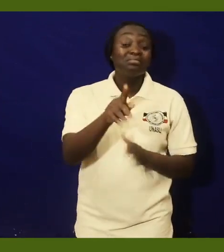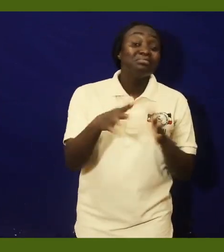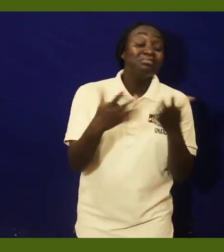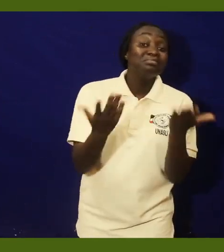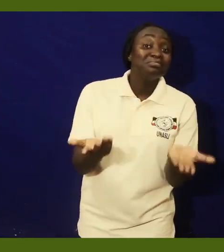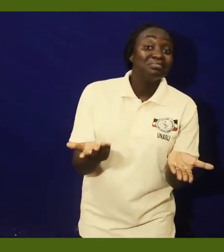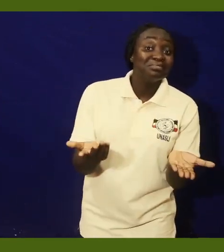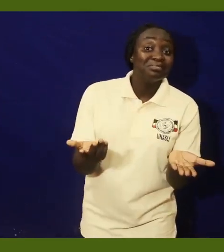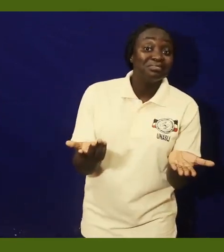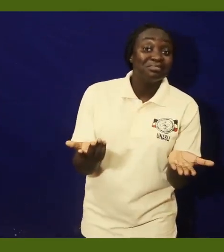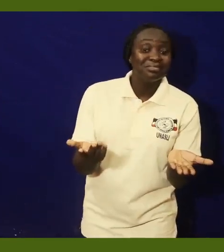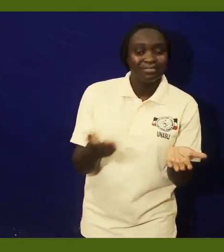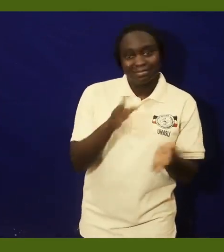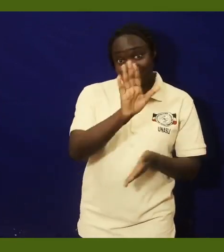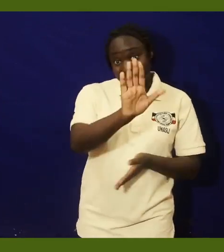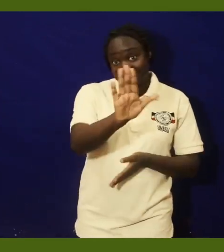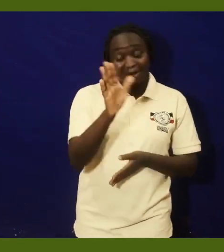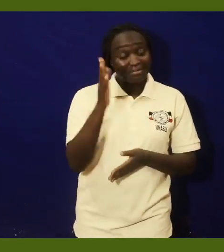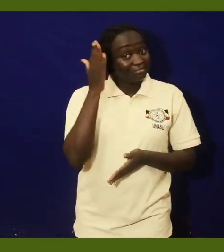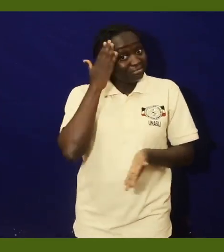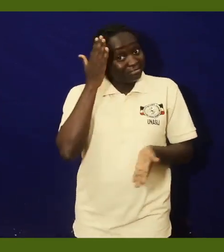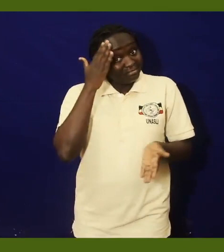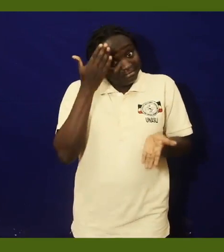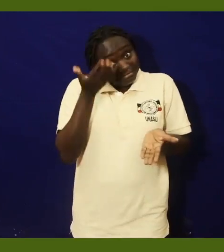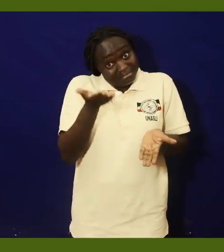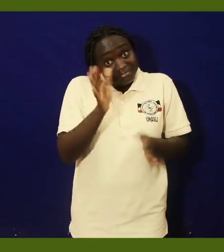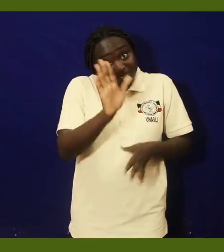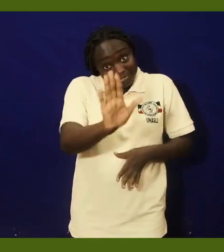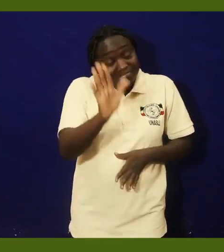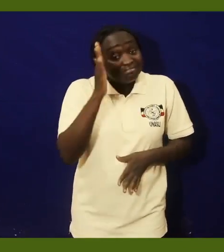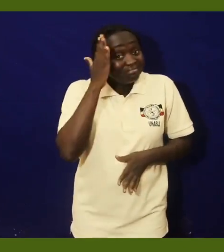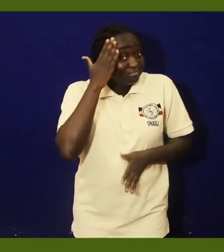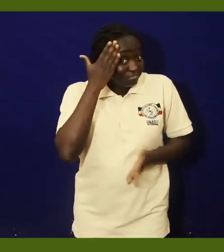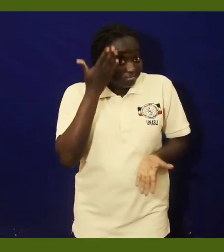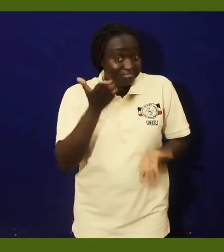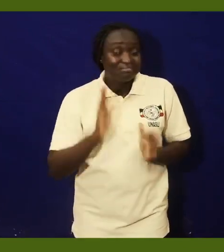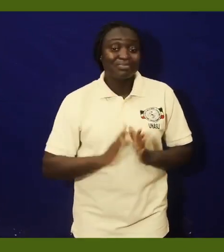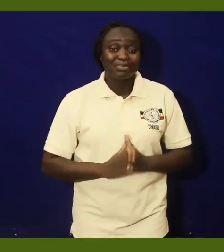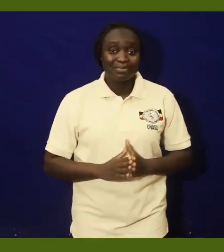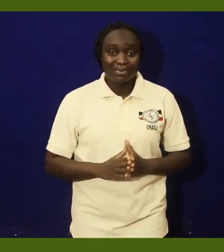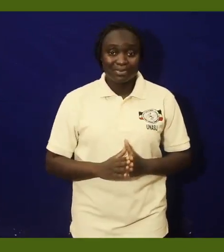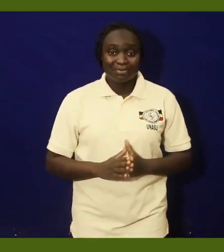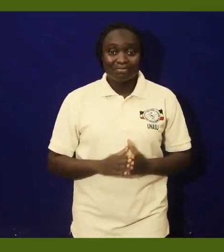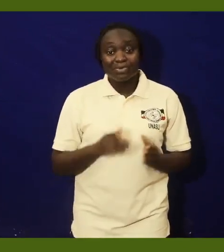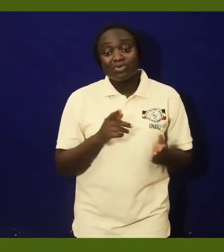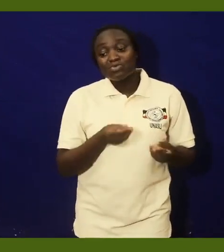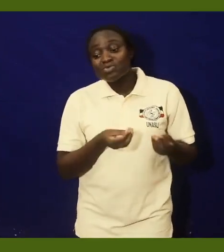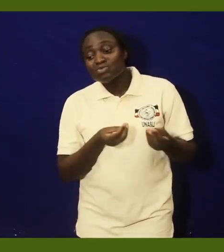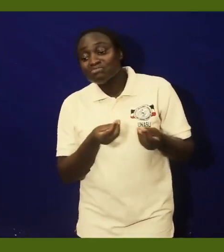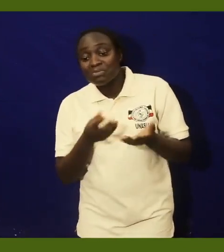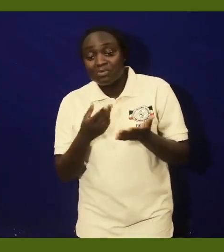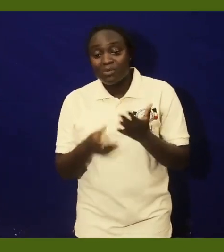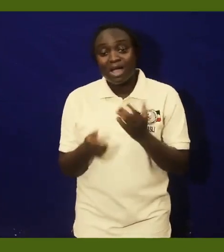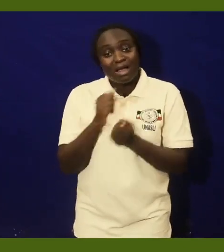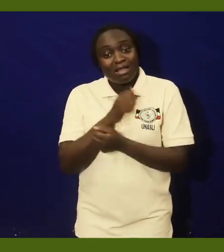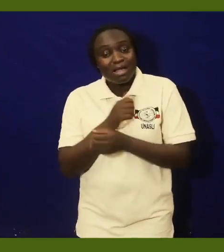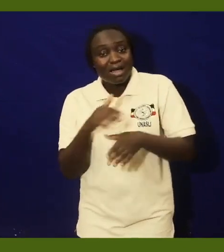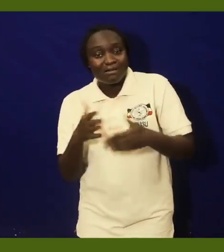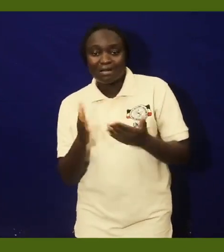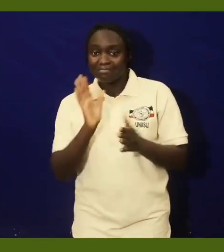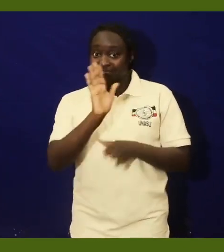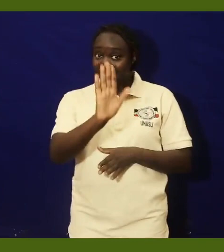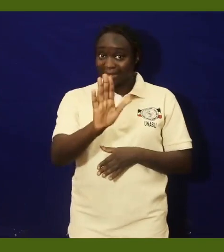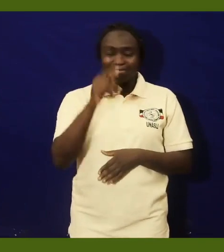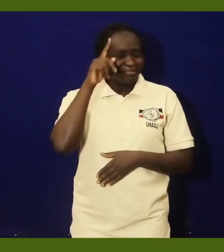Yes, the answer is yours. So what would you do for grandmother? It is yours. Think about what you do